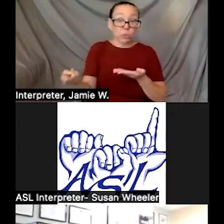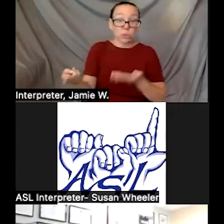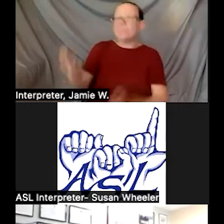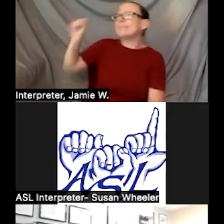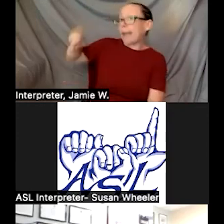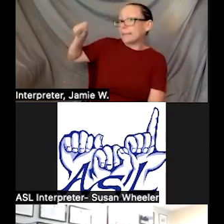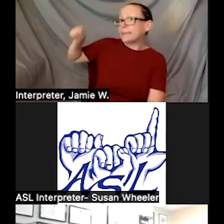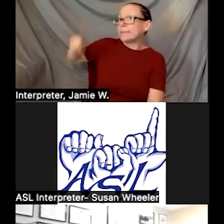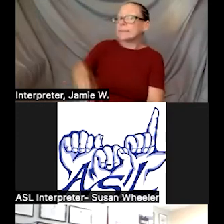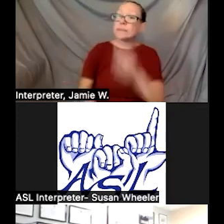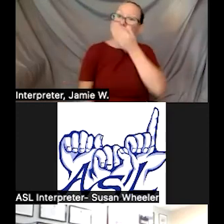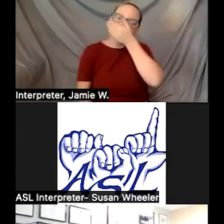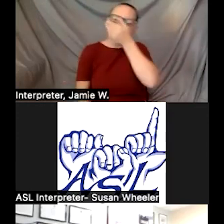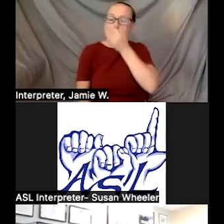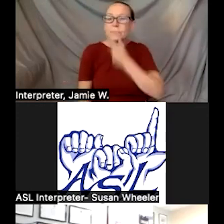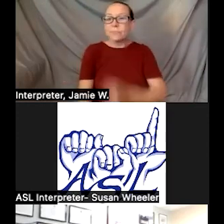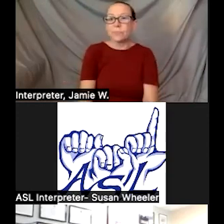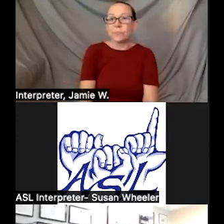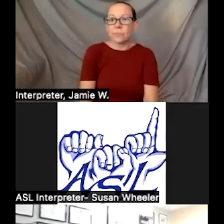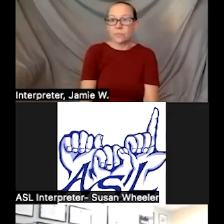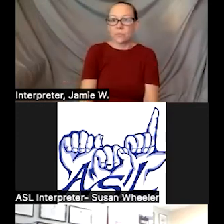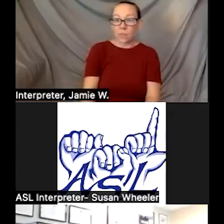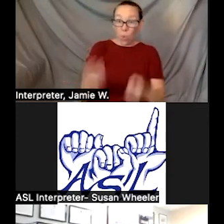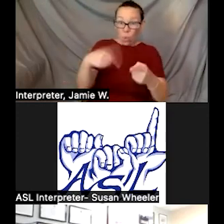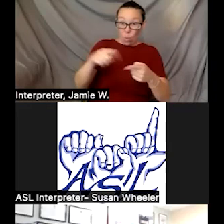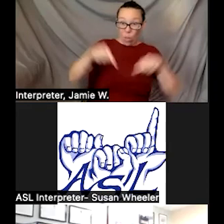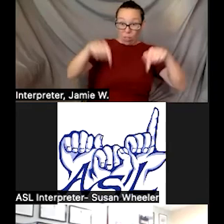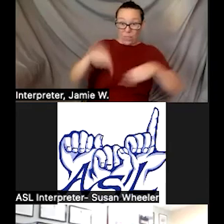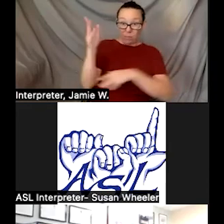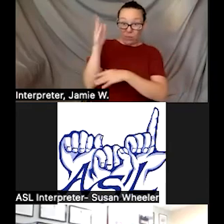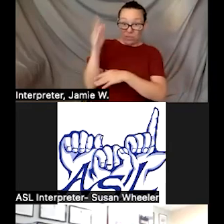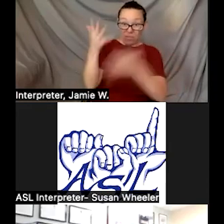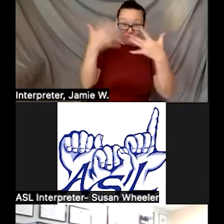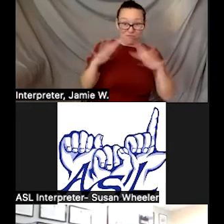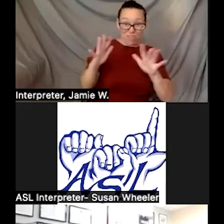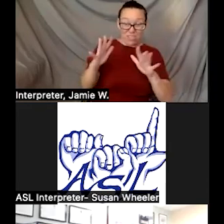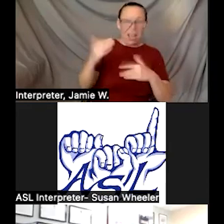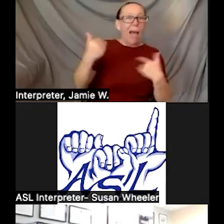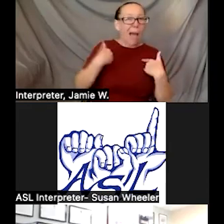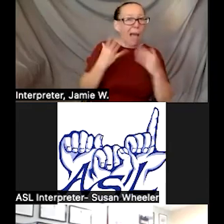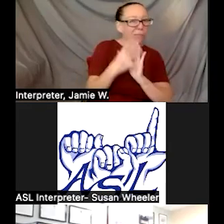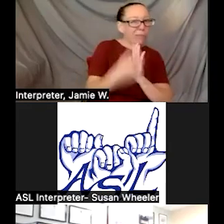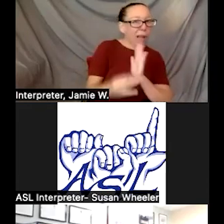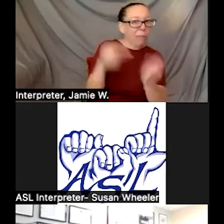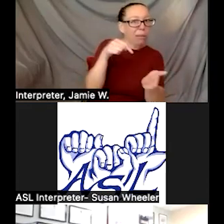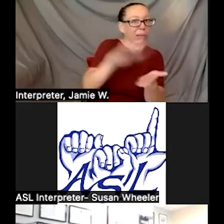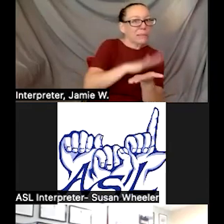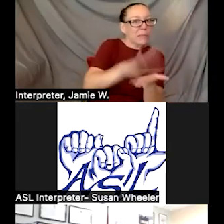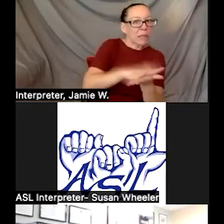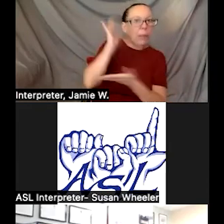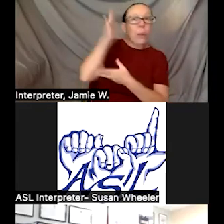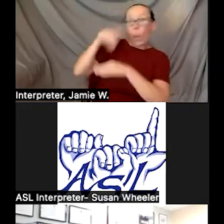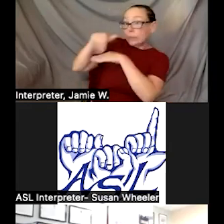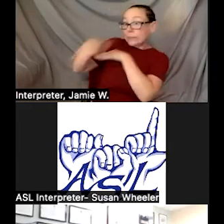Let me do this, Mark. When we're done here, I'll send you the most recent copy that I've been working with Mary Macy on. Take a look at it and then let's have